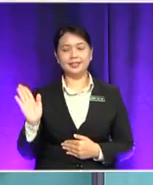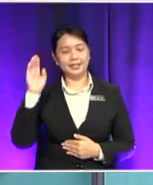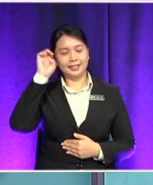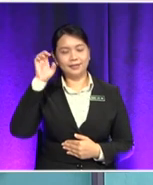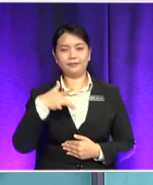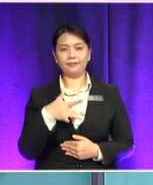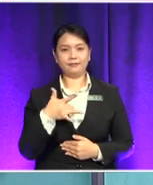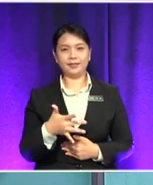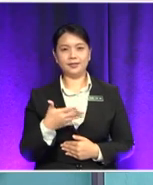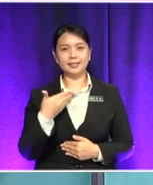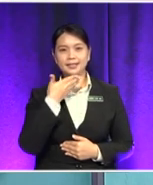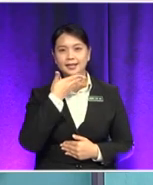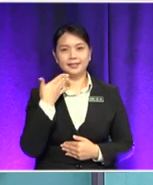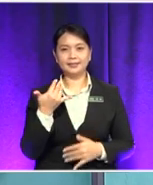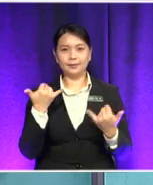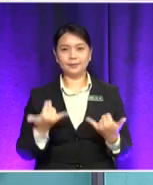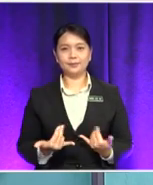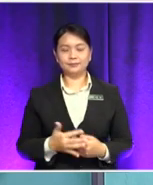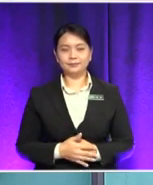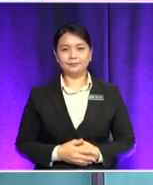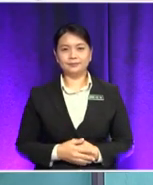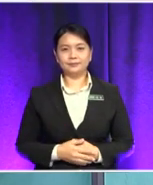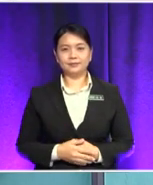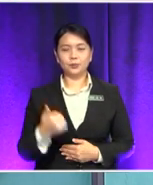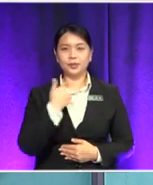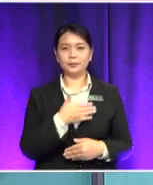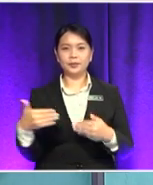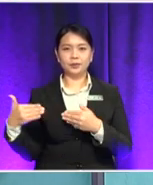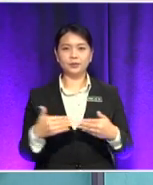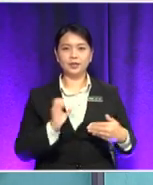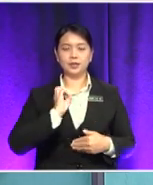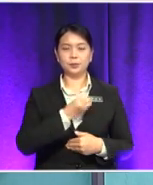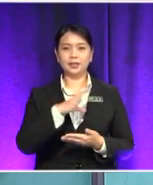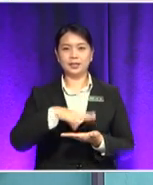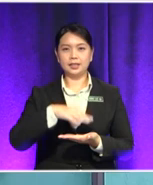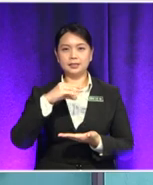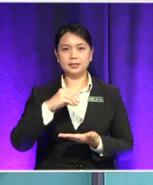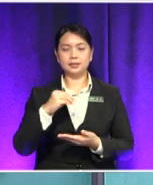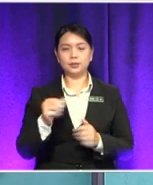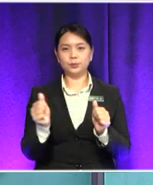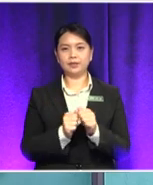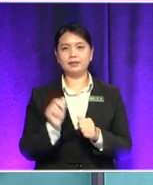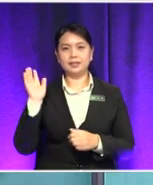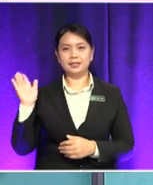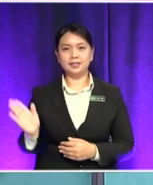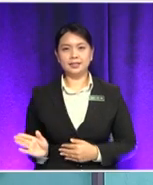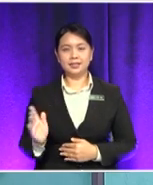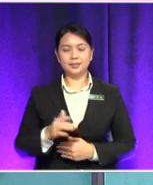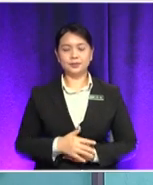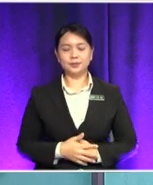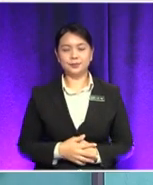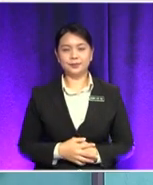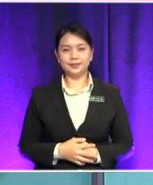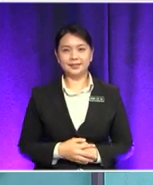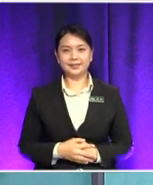Okay, so everybody, so we will continue our lesson with this one. Ah, that's me.